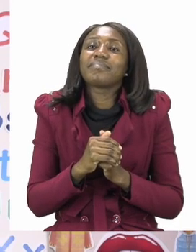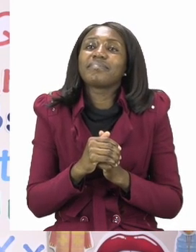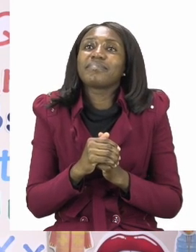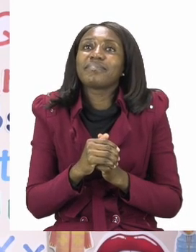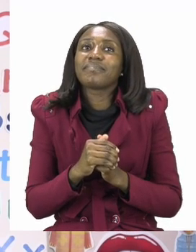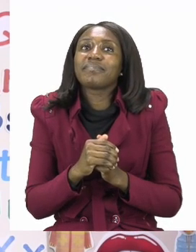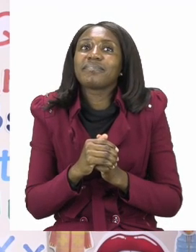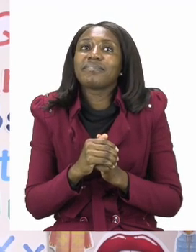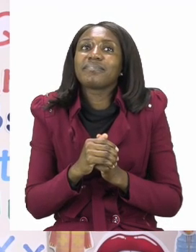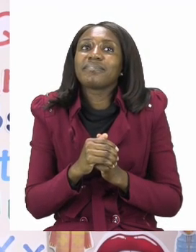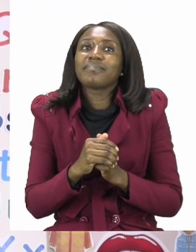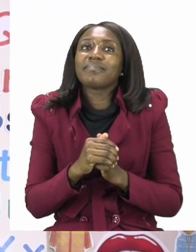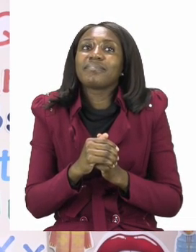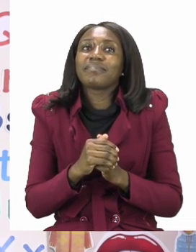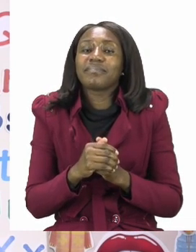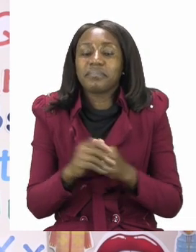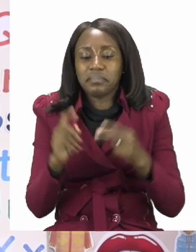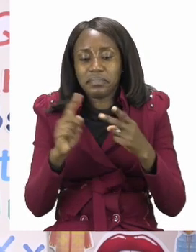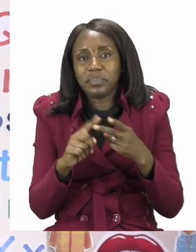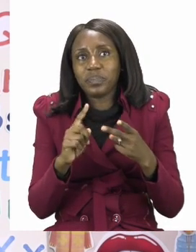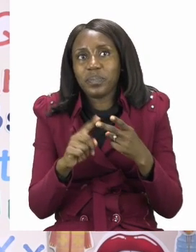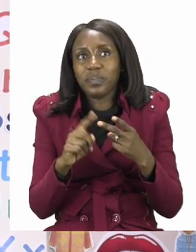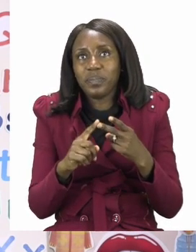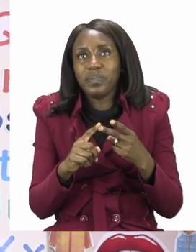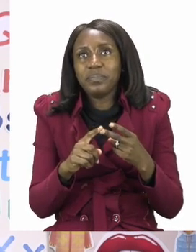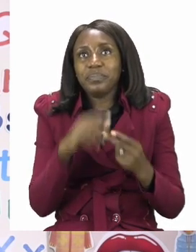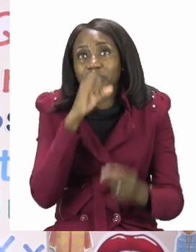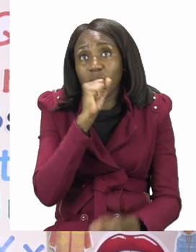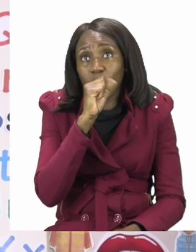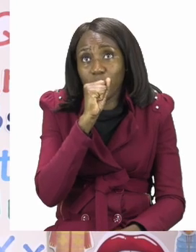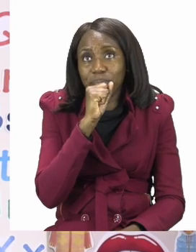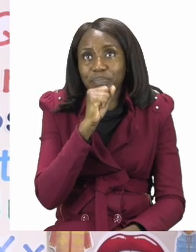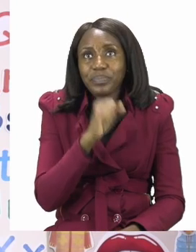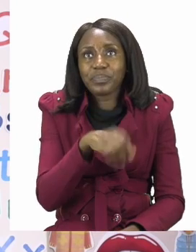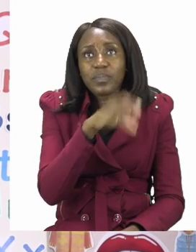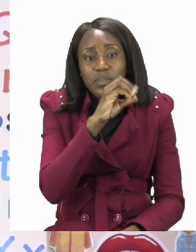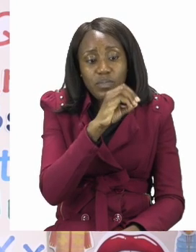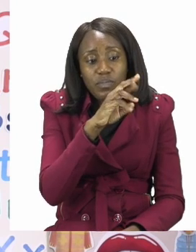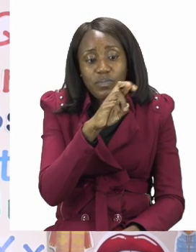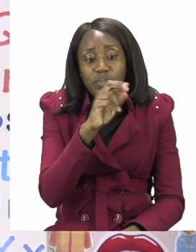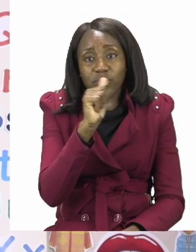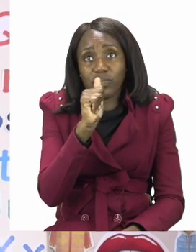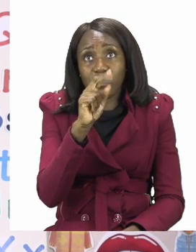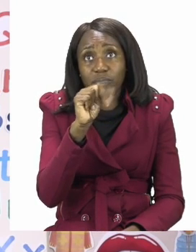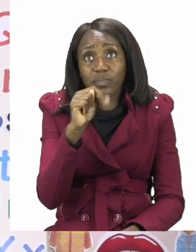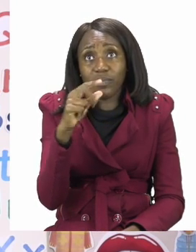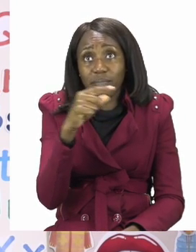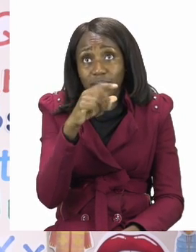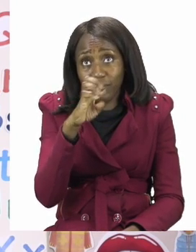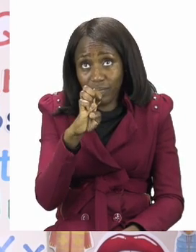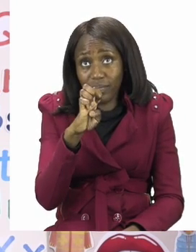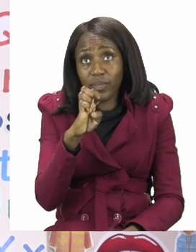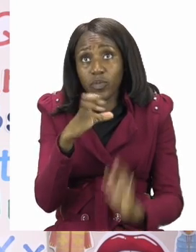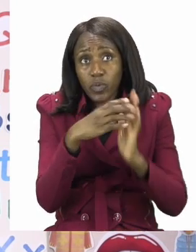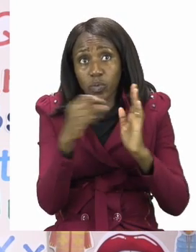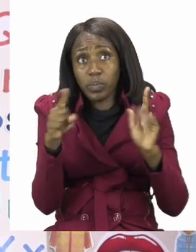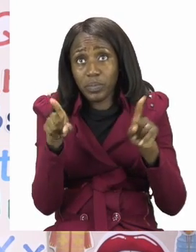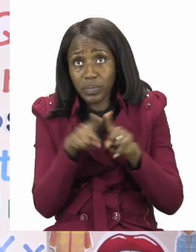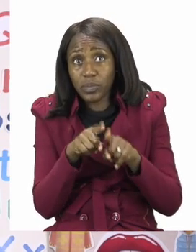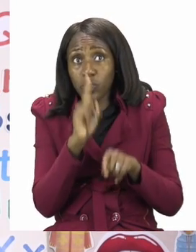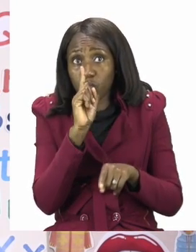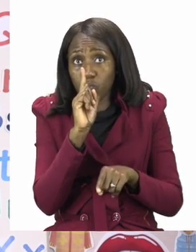pairs. The same can be said for the word orange. We first write it the way it